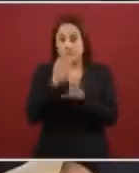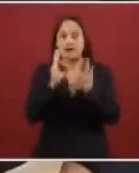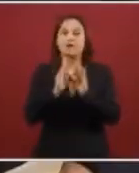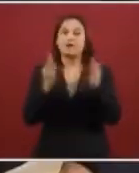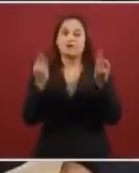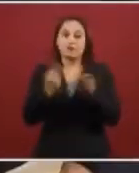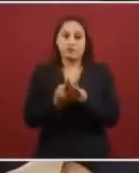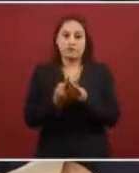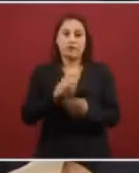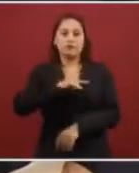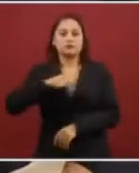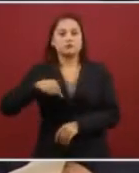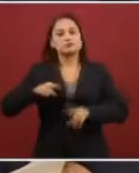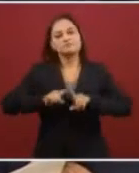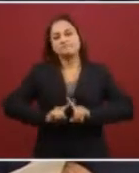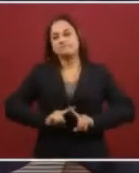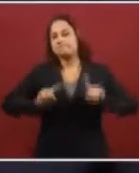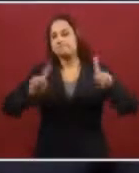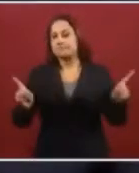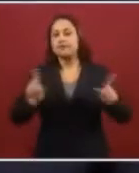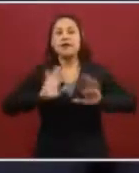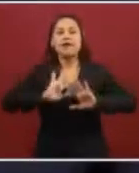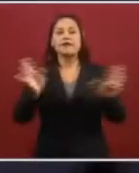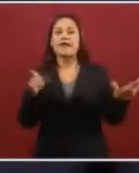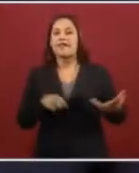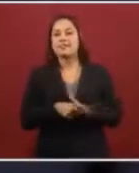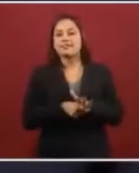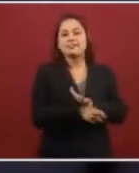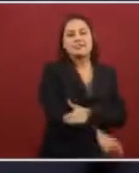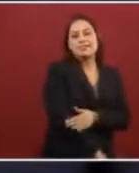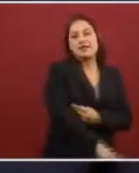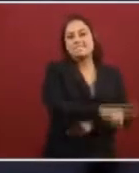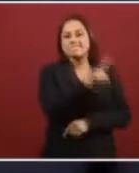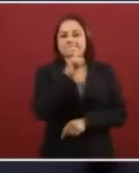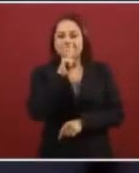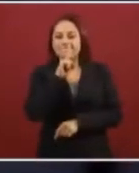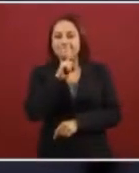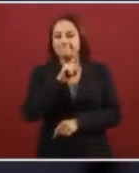moche. You can forget about your cuts el piquete de ojo. Or the